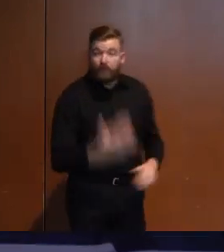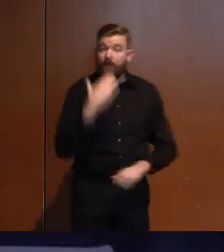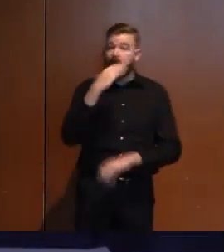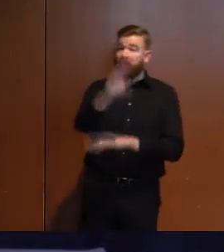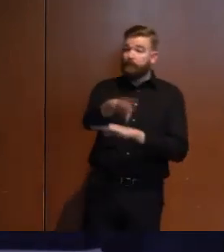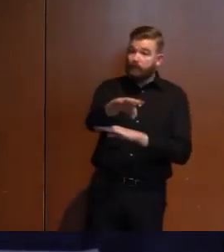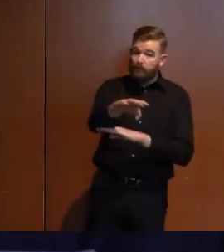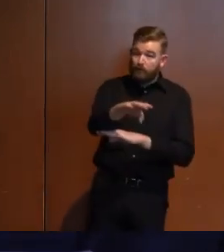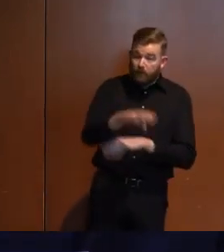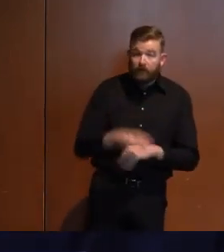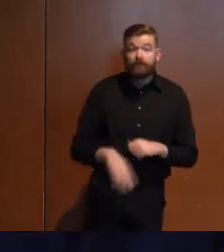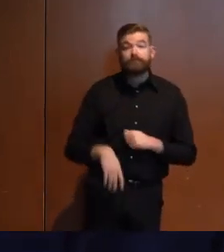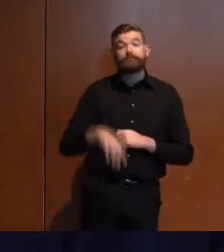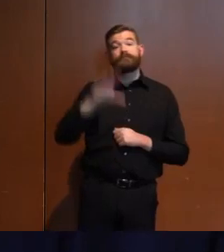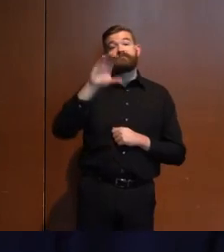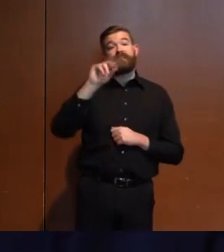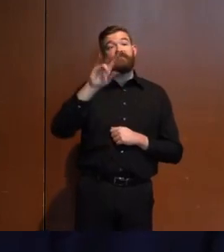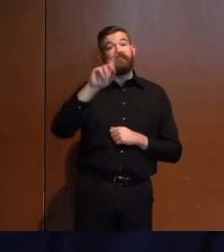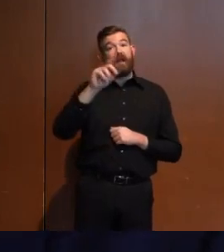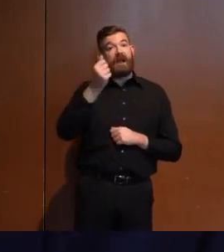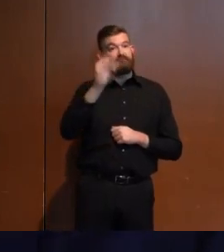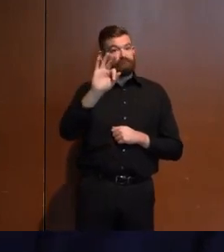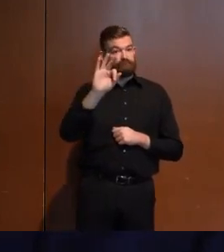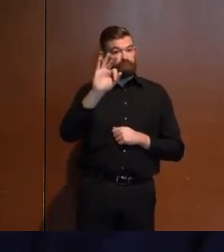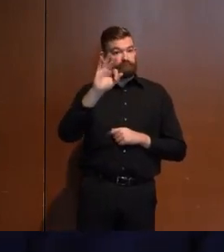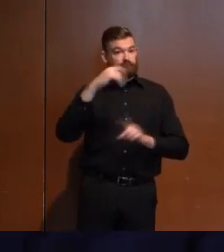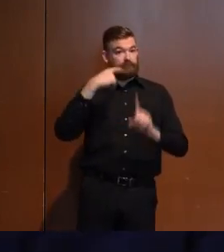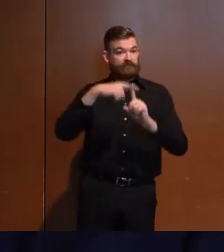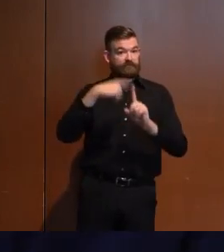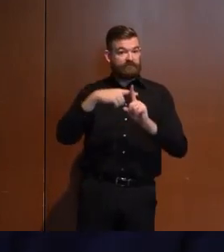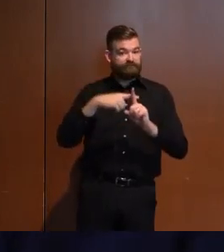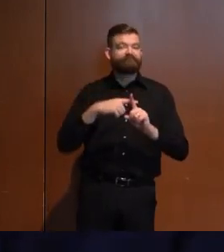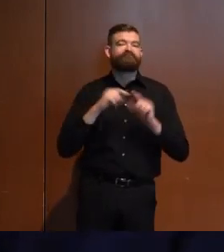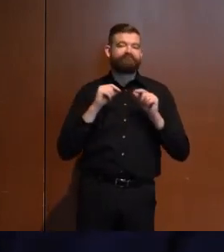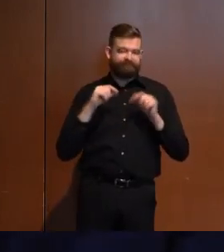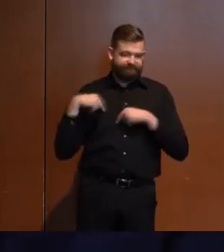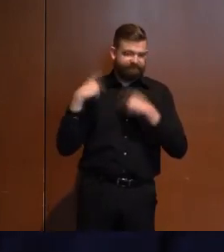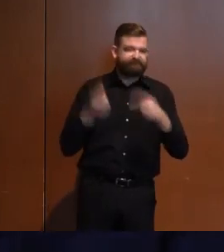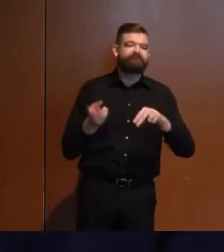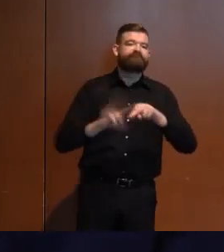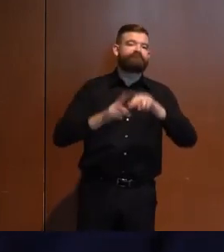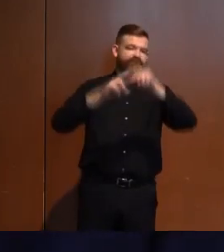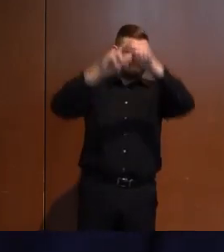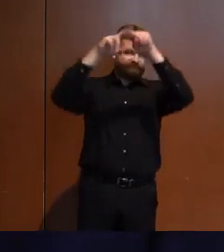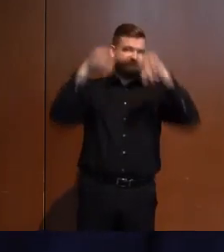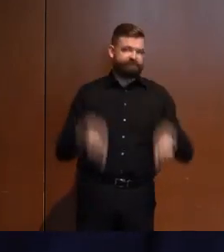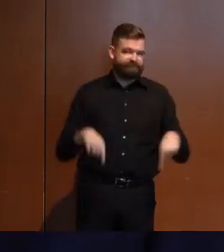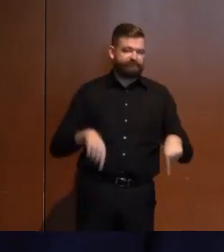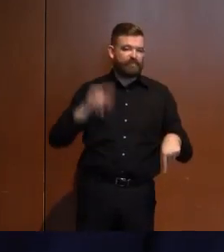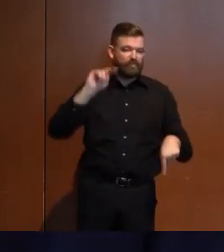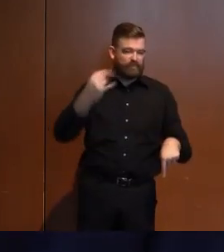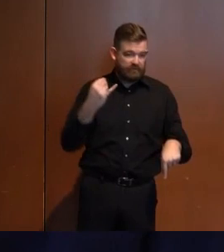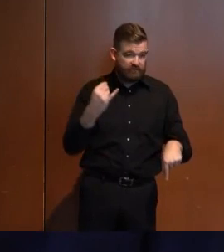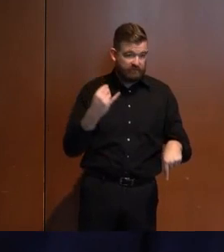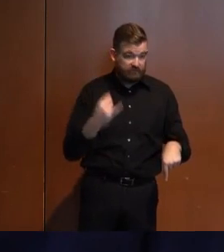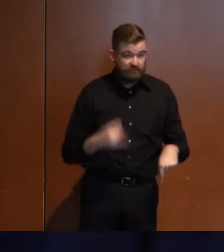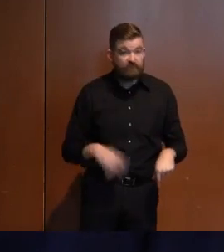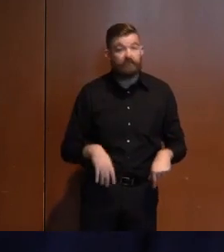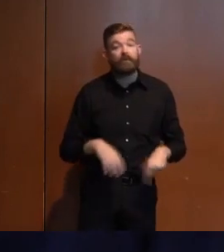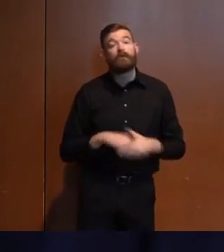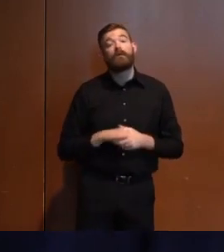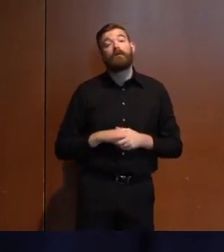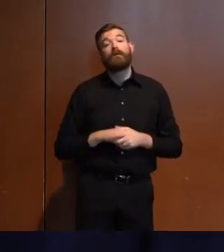COVID-19 cases, as the Governor has shared, continue to rise rapidly in our state. We know that we're slightly behind New York, and